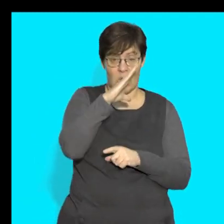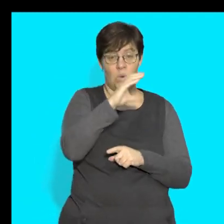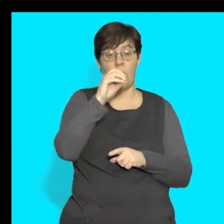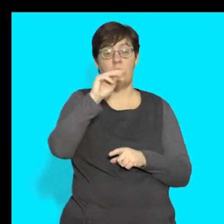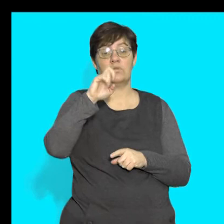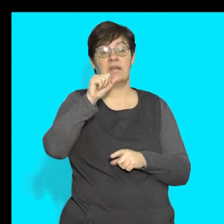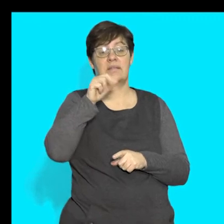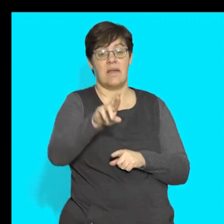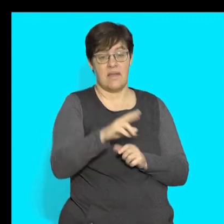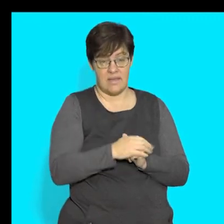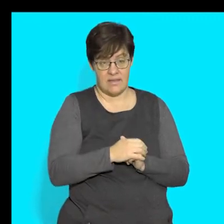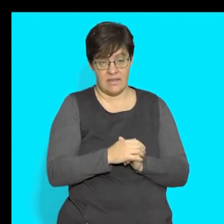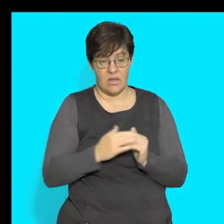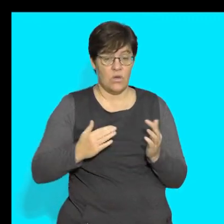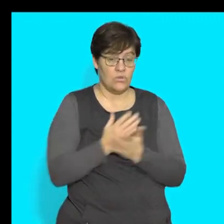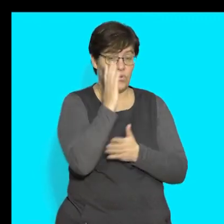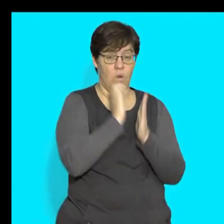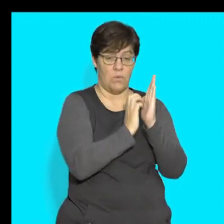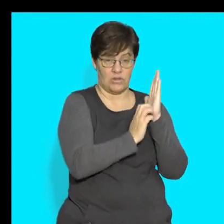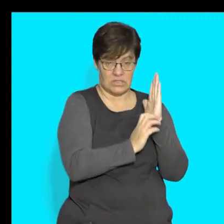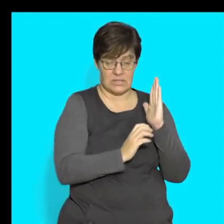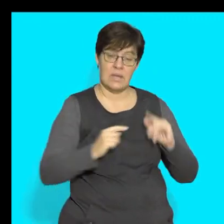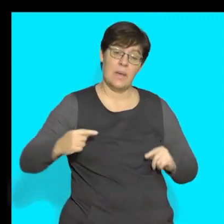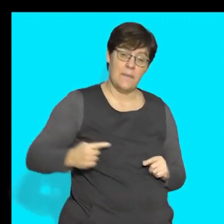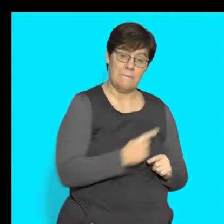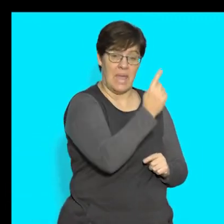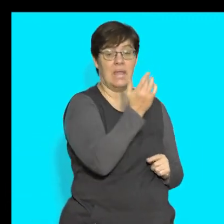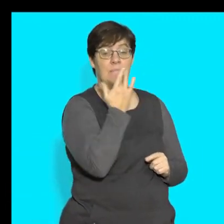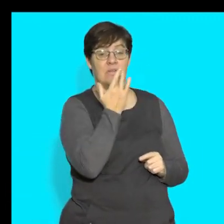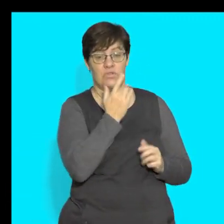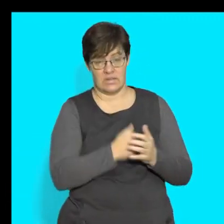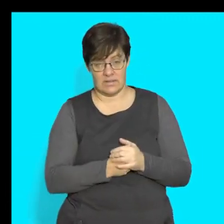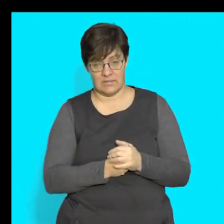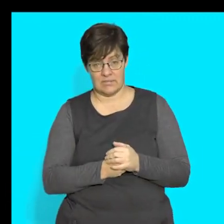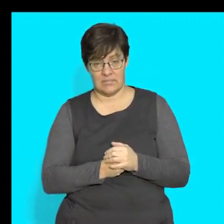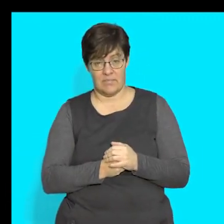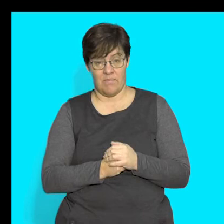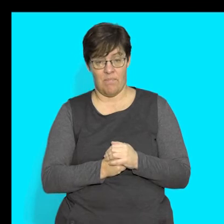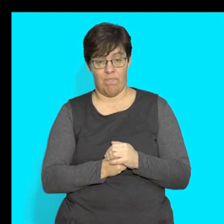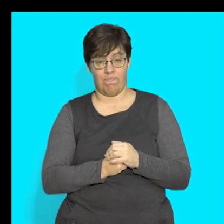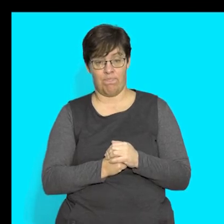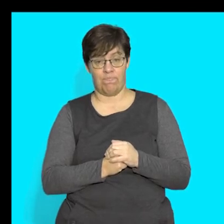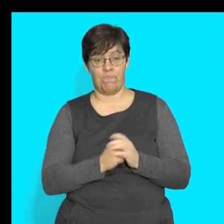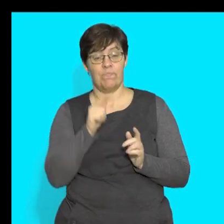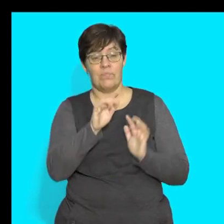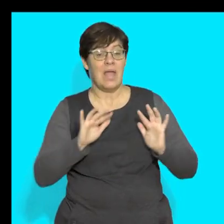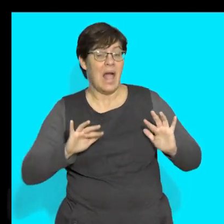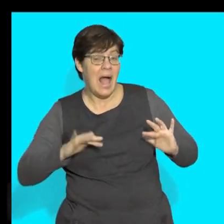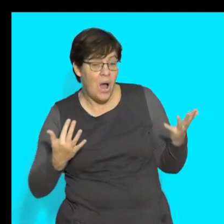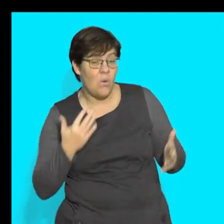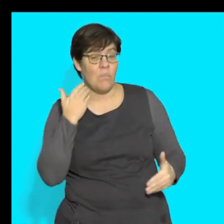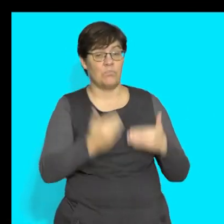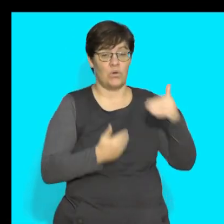commutator, that second part of the commutator, through the brushes and back to the battery. So that's